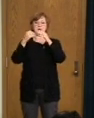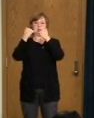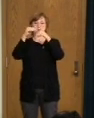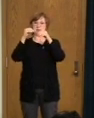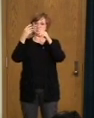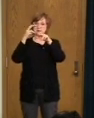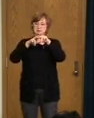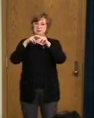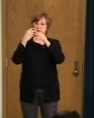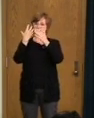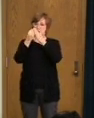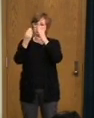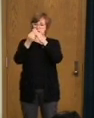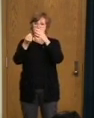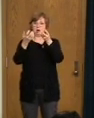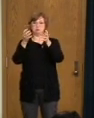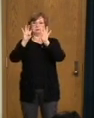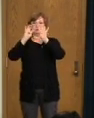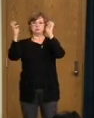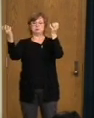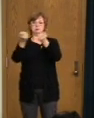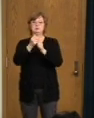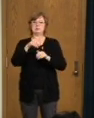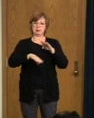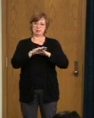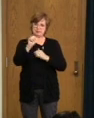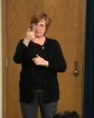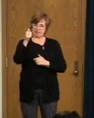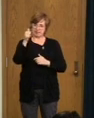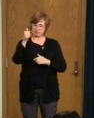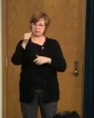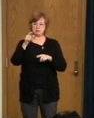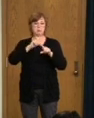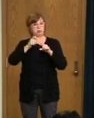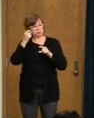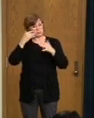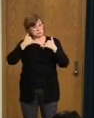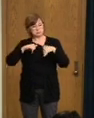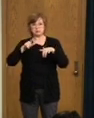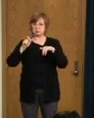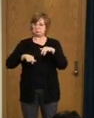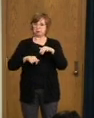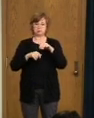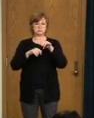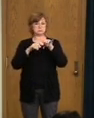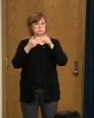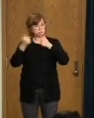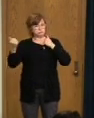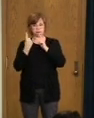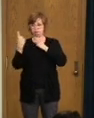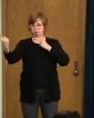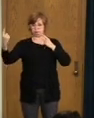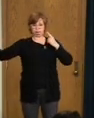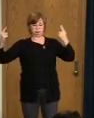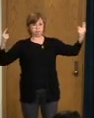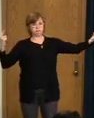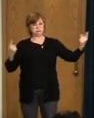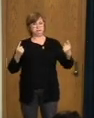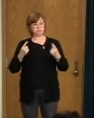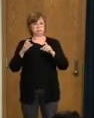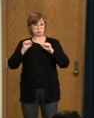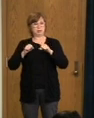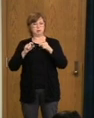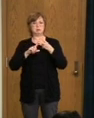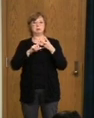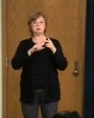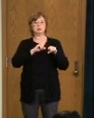that physical distancing between households can be maintained at such gatherings. Effective December